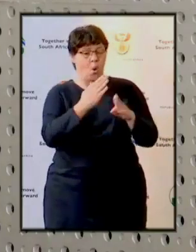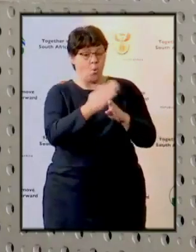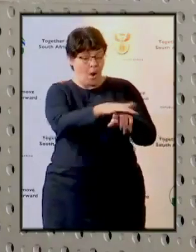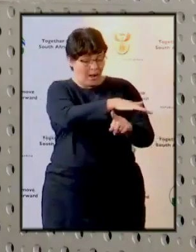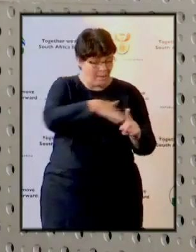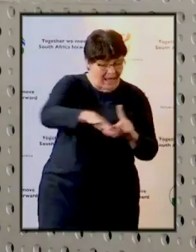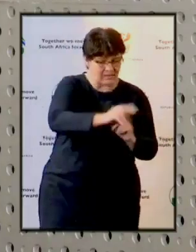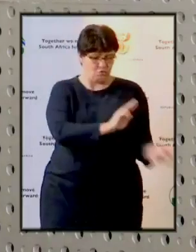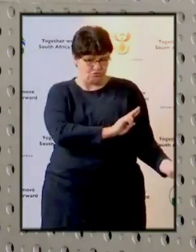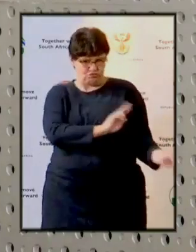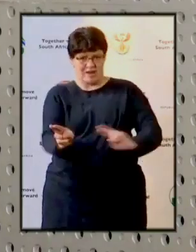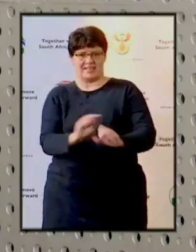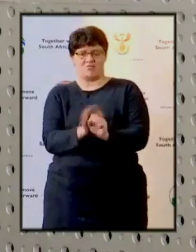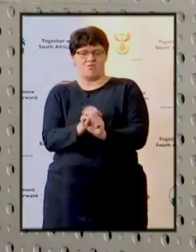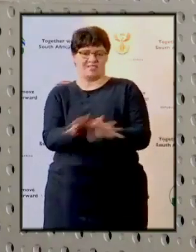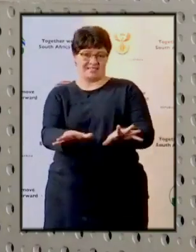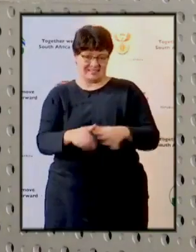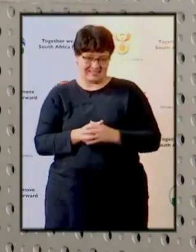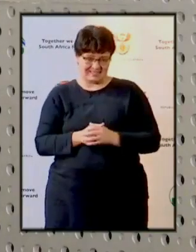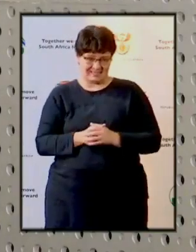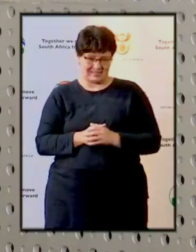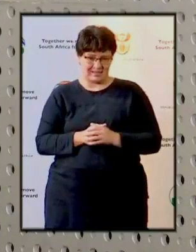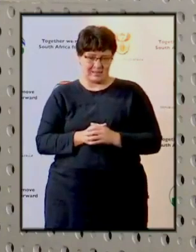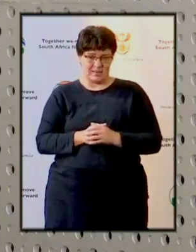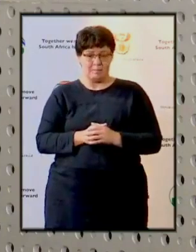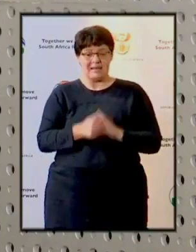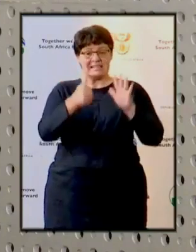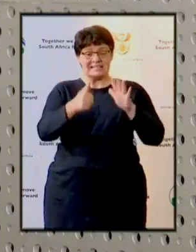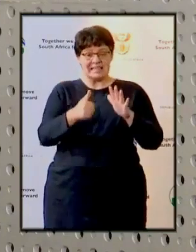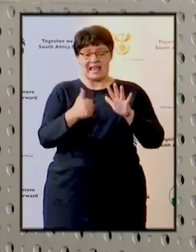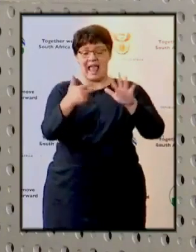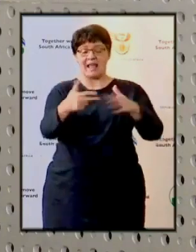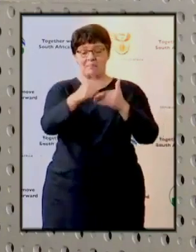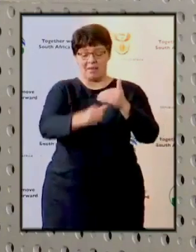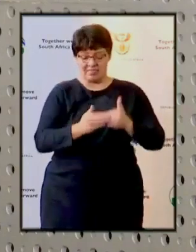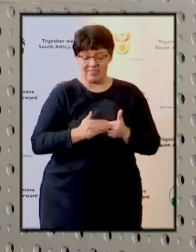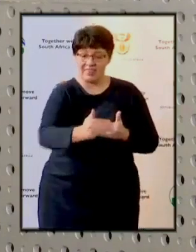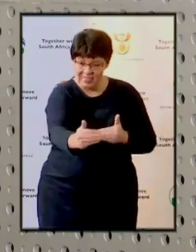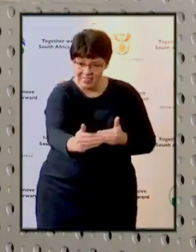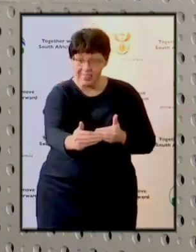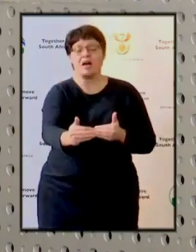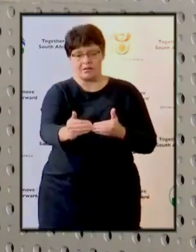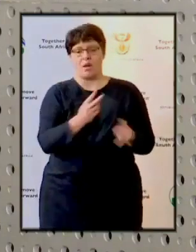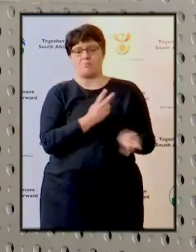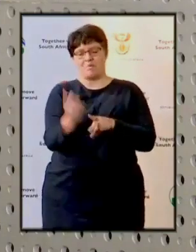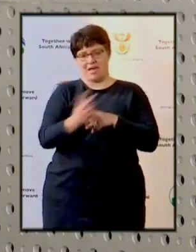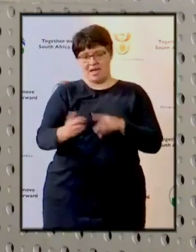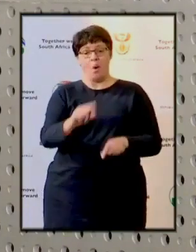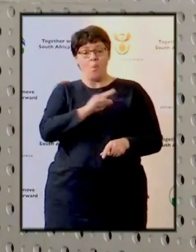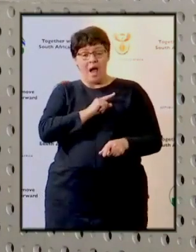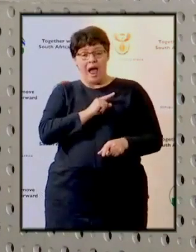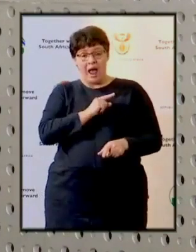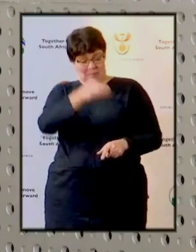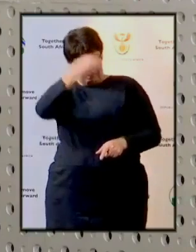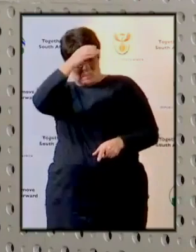for COVID. It will prepare the economy for the next 6 to 8 months because the scientists are telling us that we must prepare